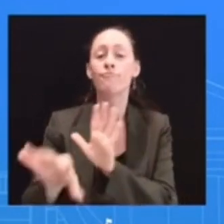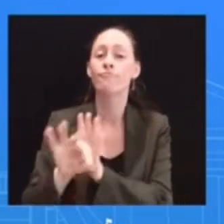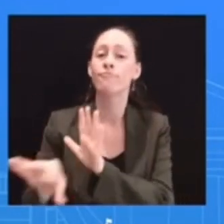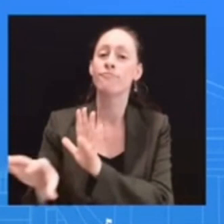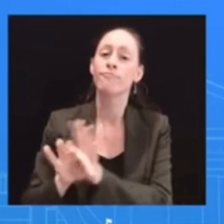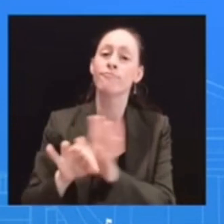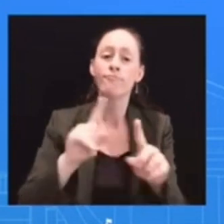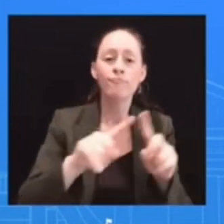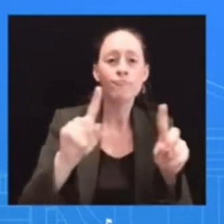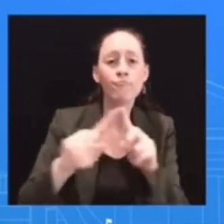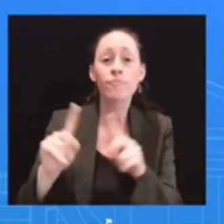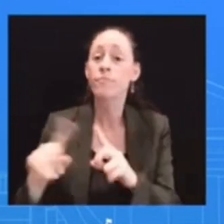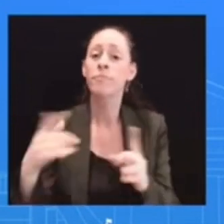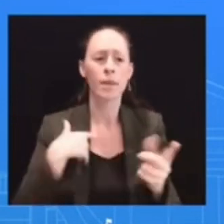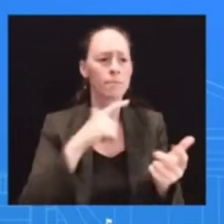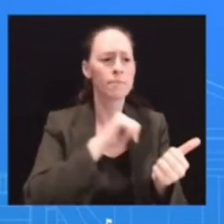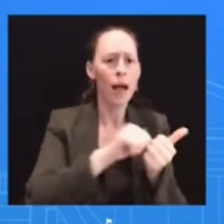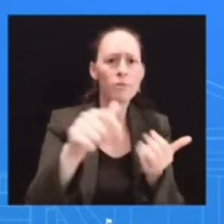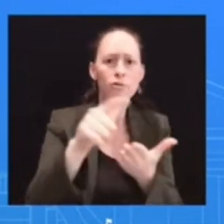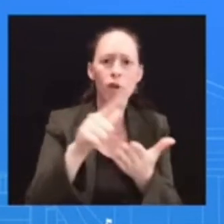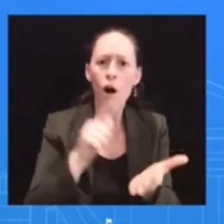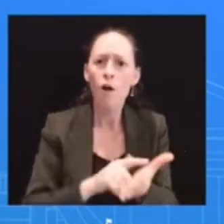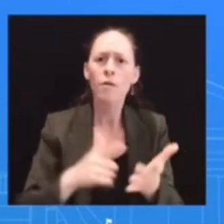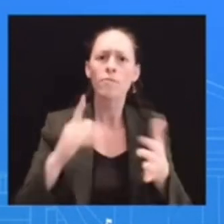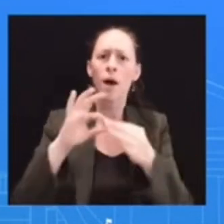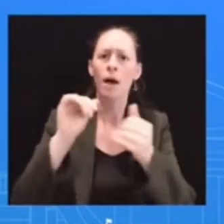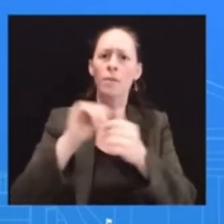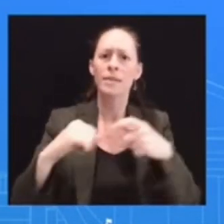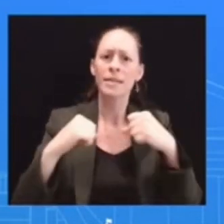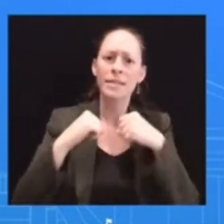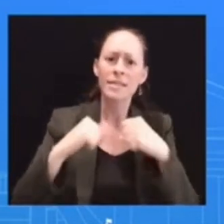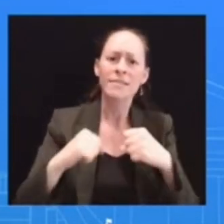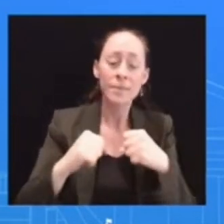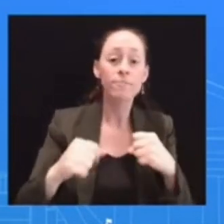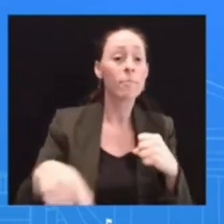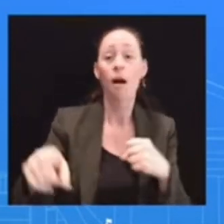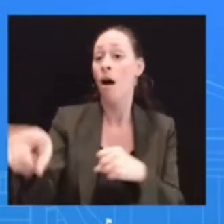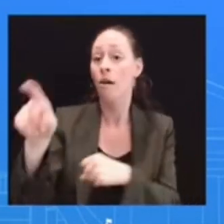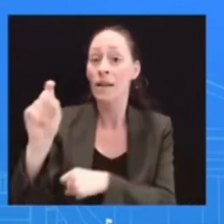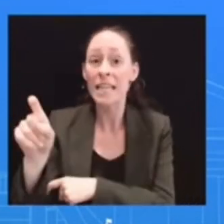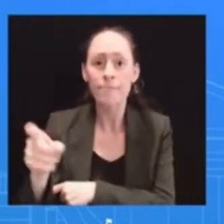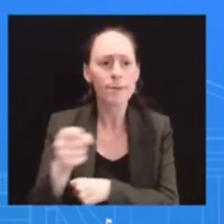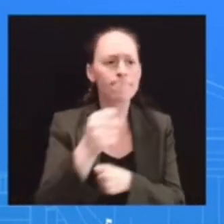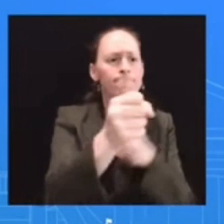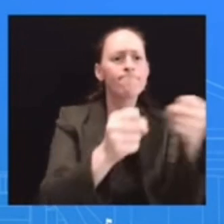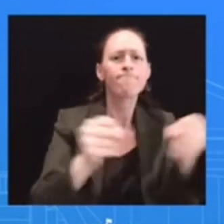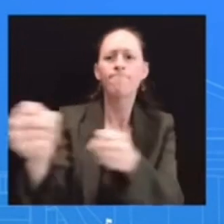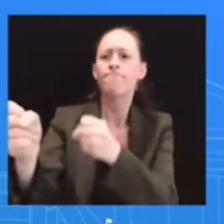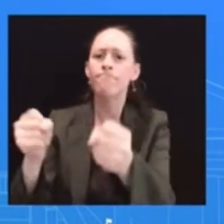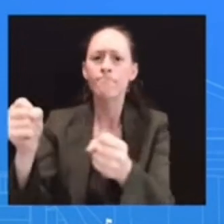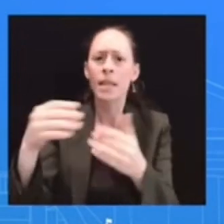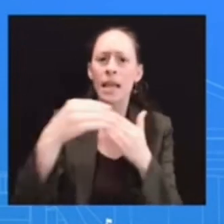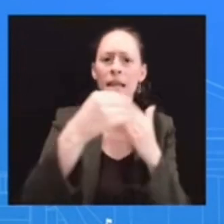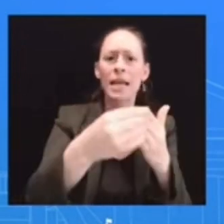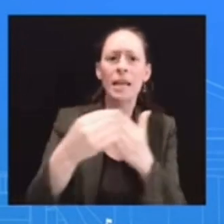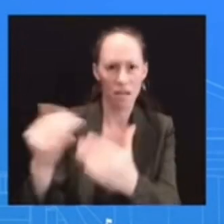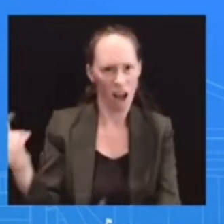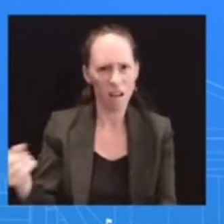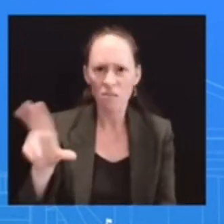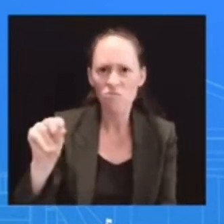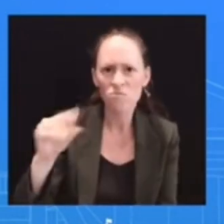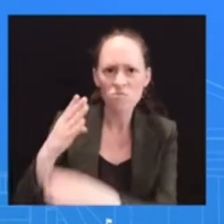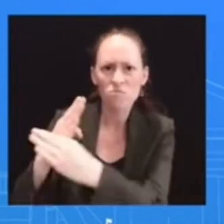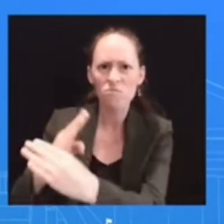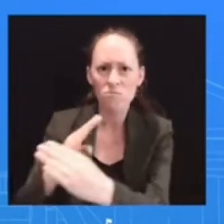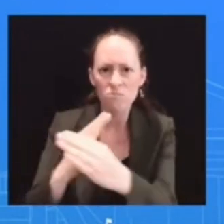leadership it needs. The Pentagon is going without a Senate-confirmed Marine Corps commandant for the first